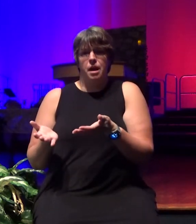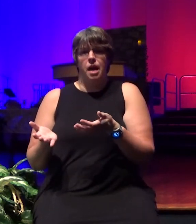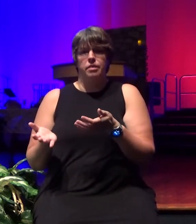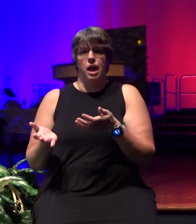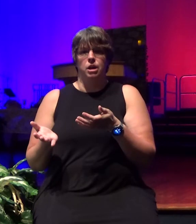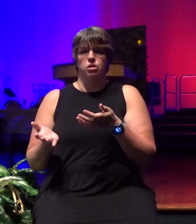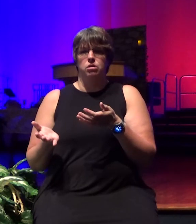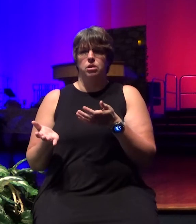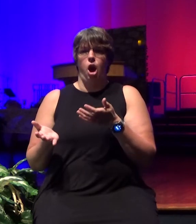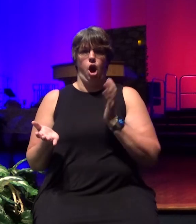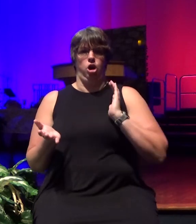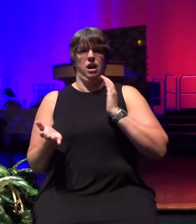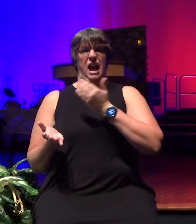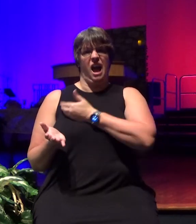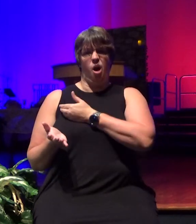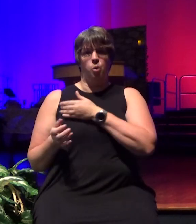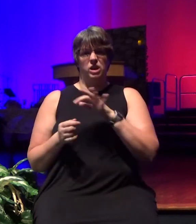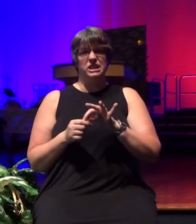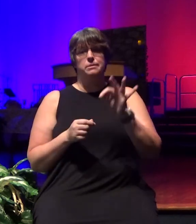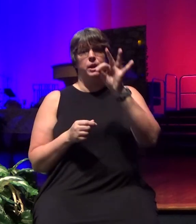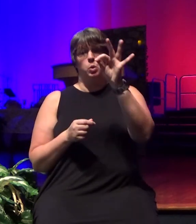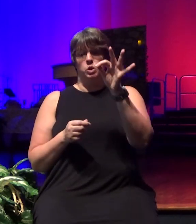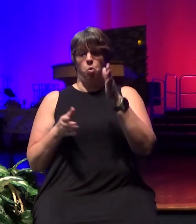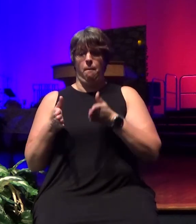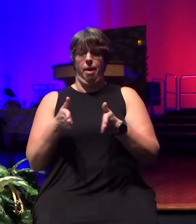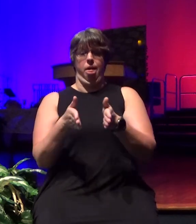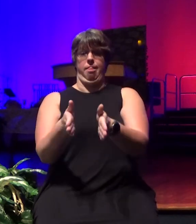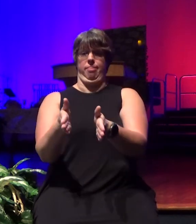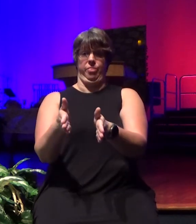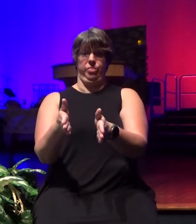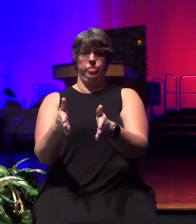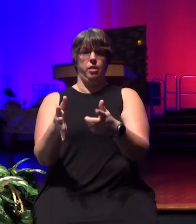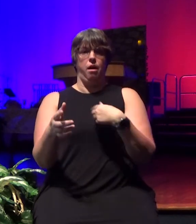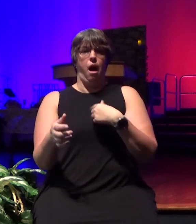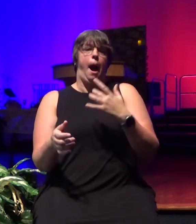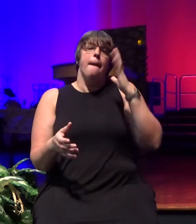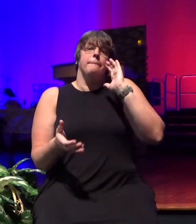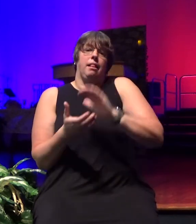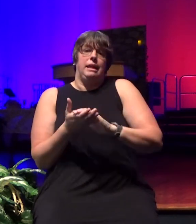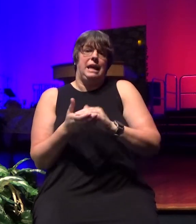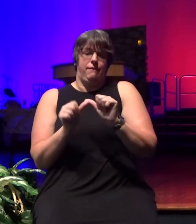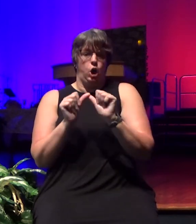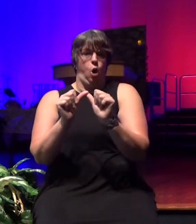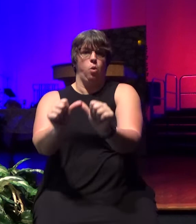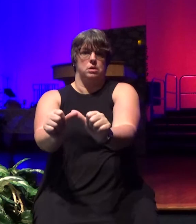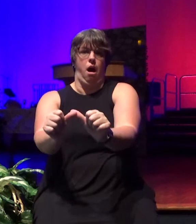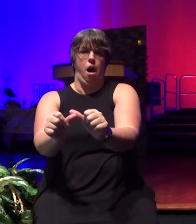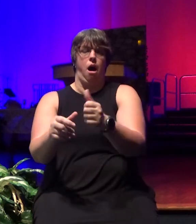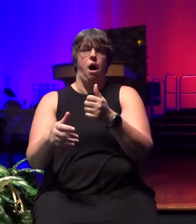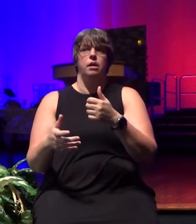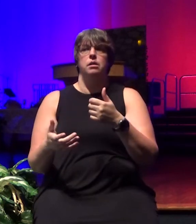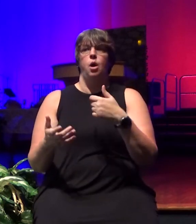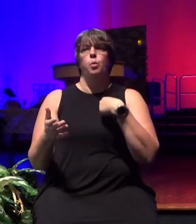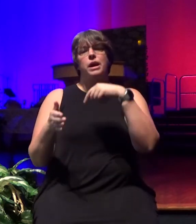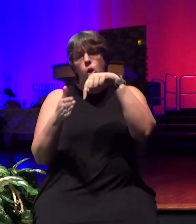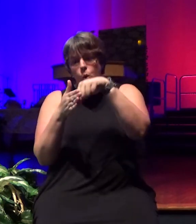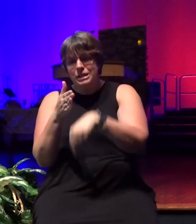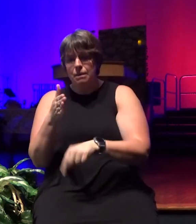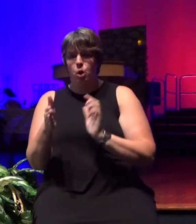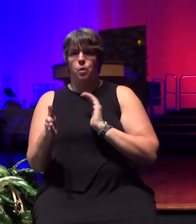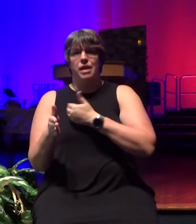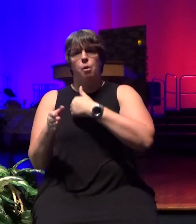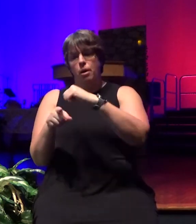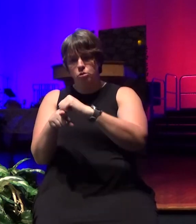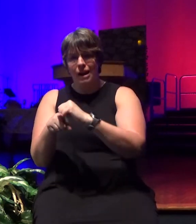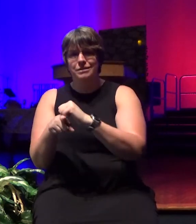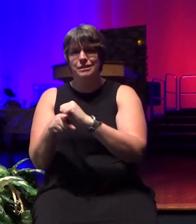path, I believe, is one of these that goes on, and we go deeper with our spiritual practices, the power of spiritual community that I spoke